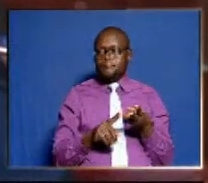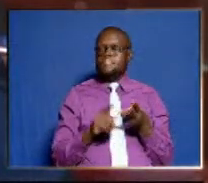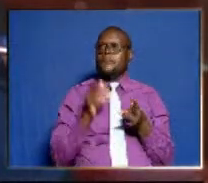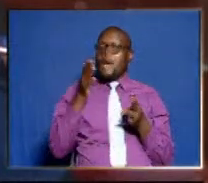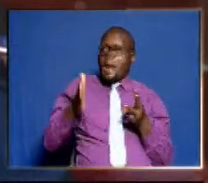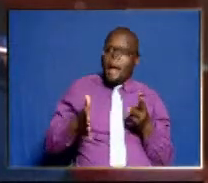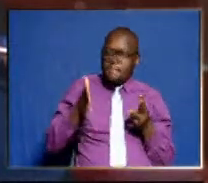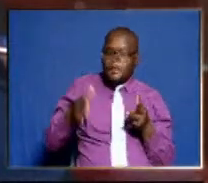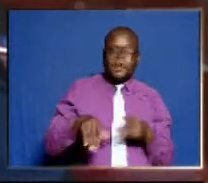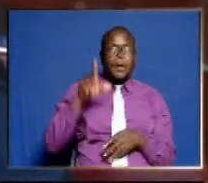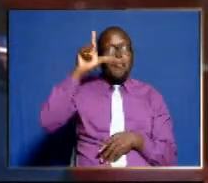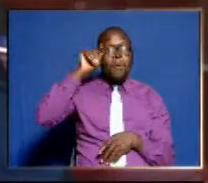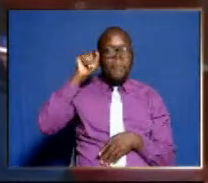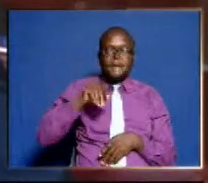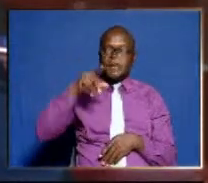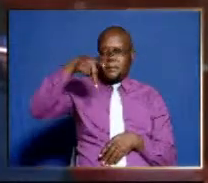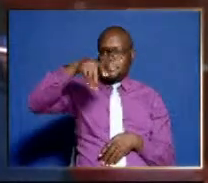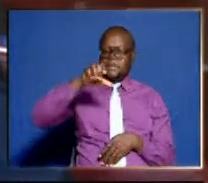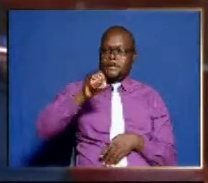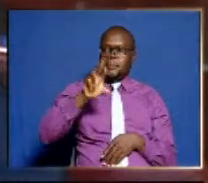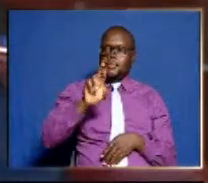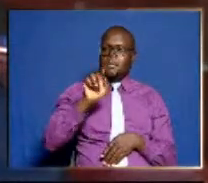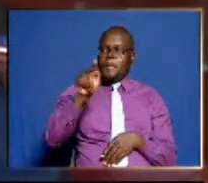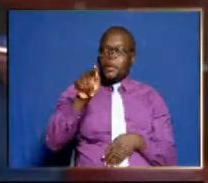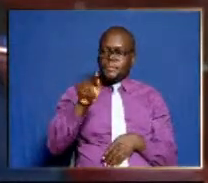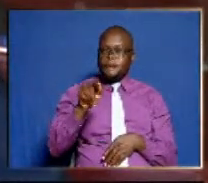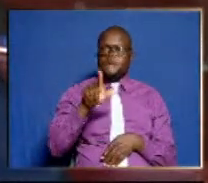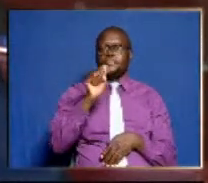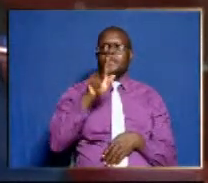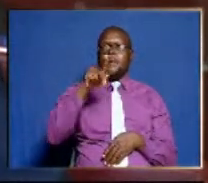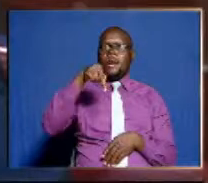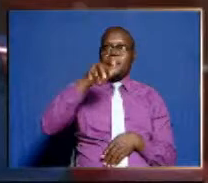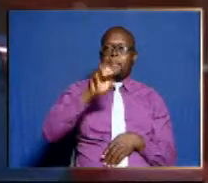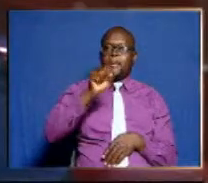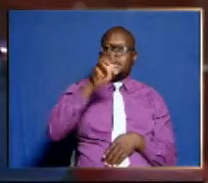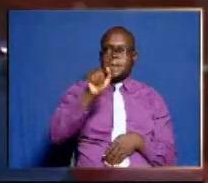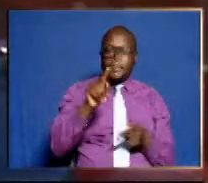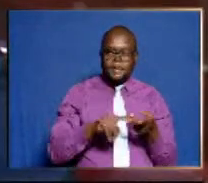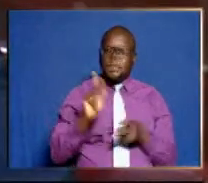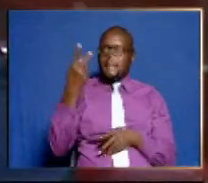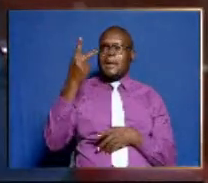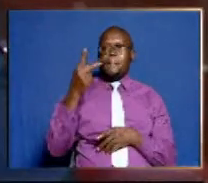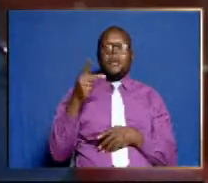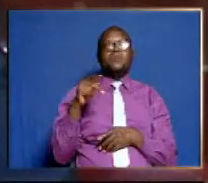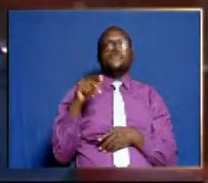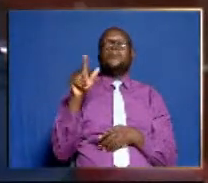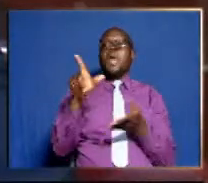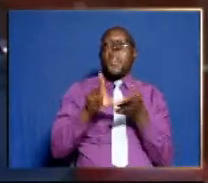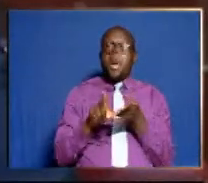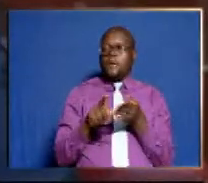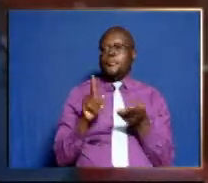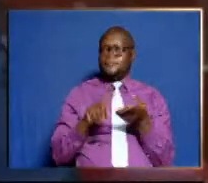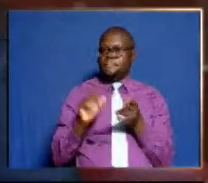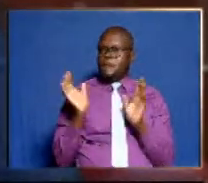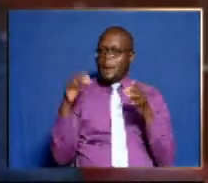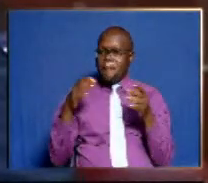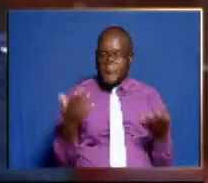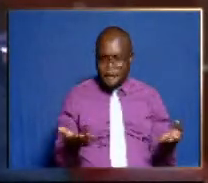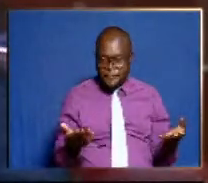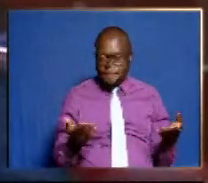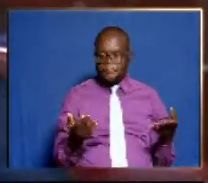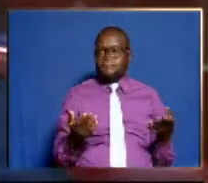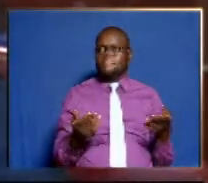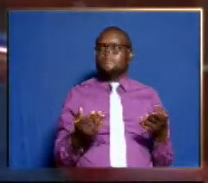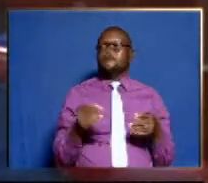Naivasha, Mombasa Port Development Project, LAPSET Project, Kenya Mortgage Refinancing Company. The